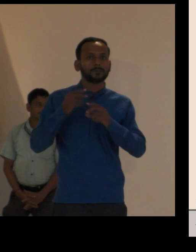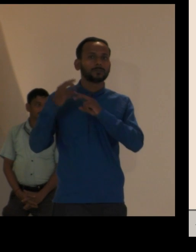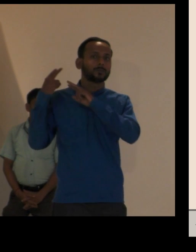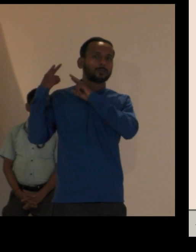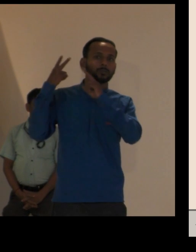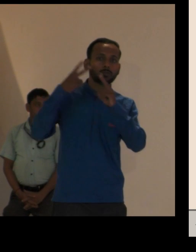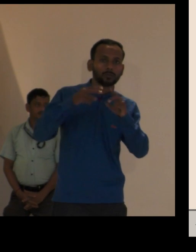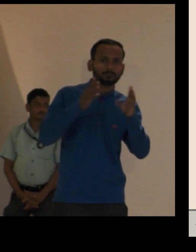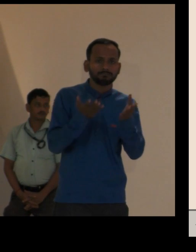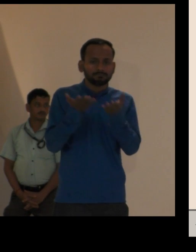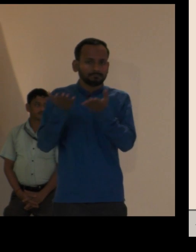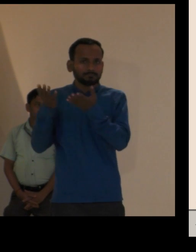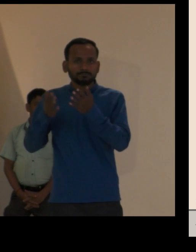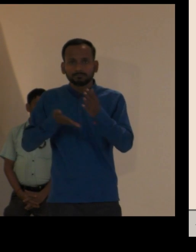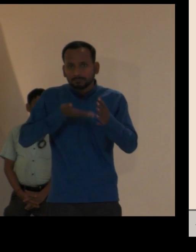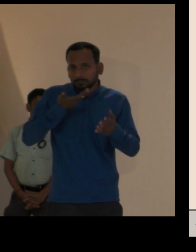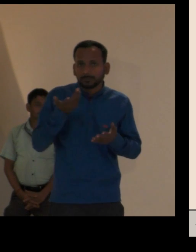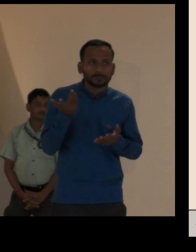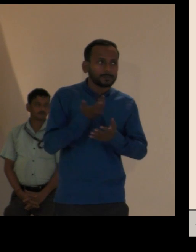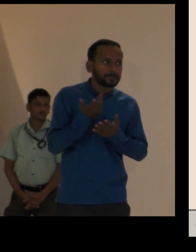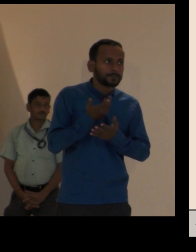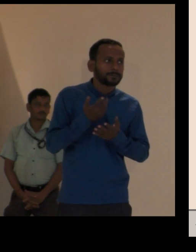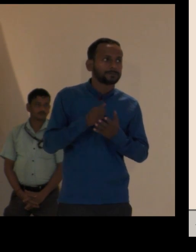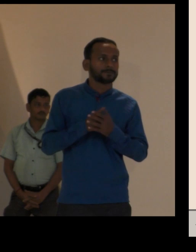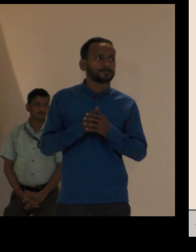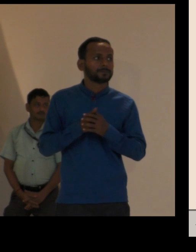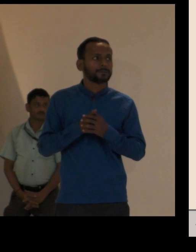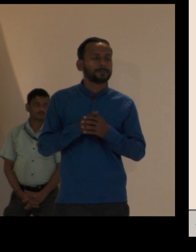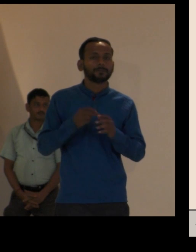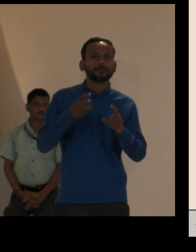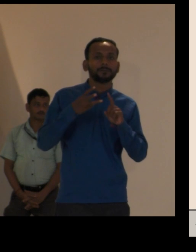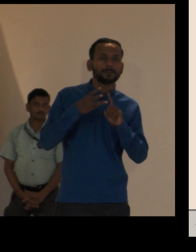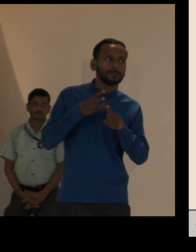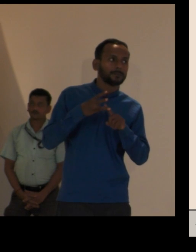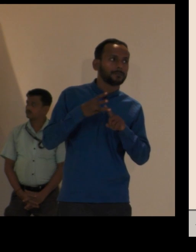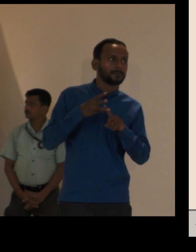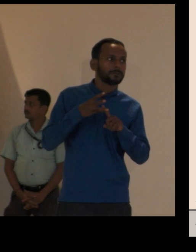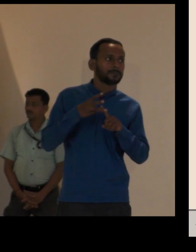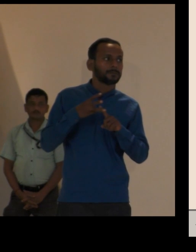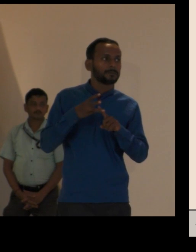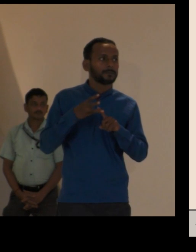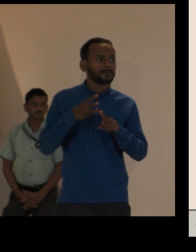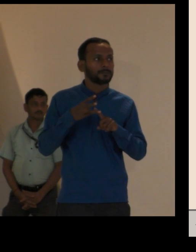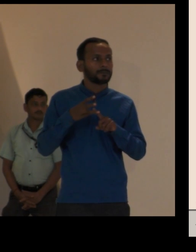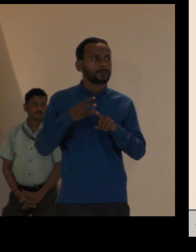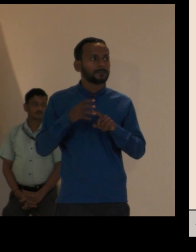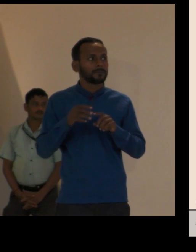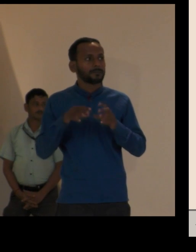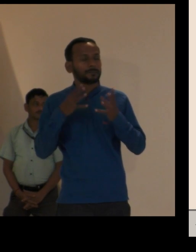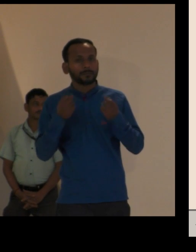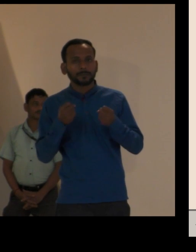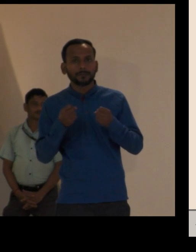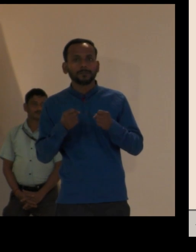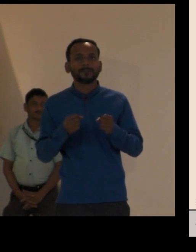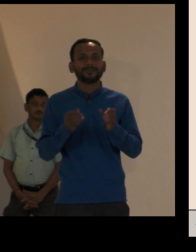moment? In what ways can we actually make this happen? And the third thing that comes out of these two, that is the need for curation, the